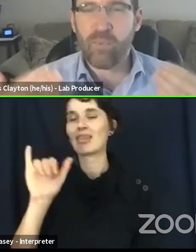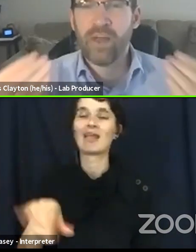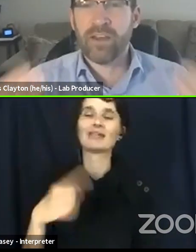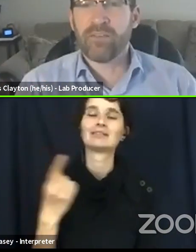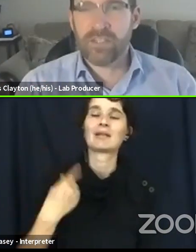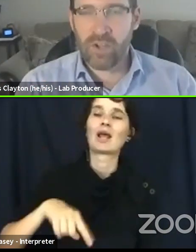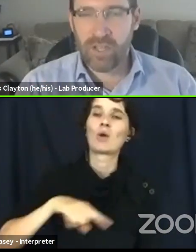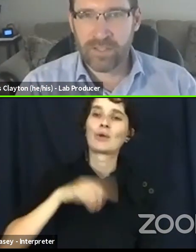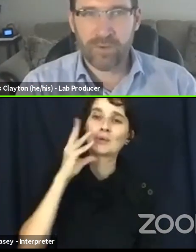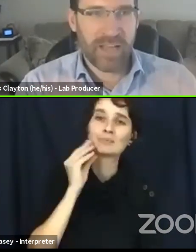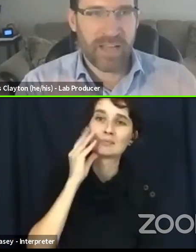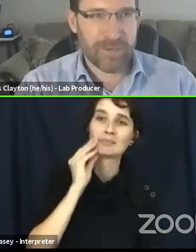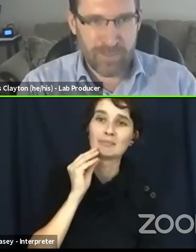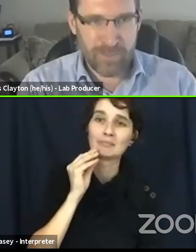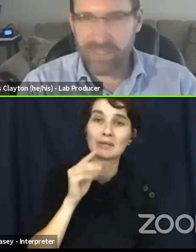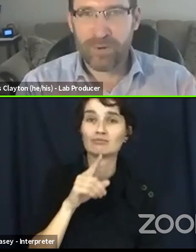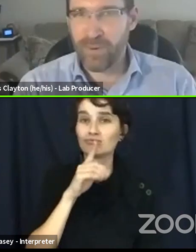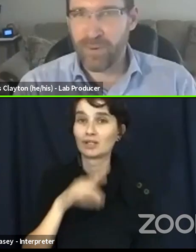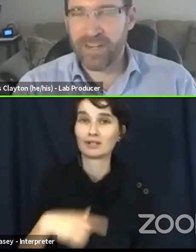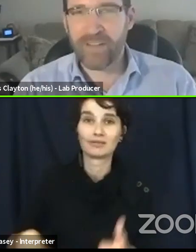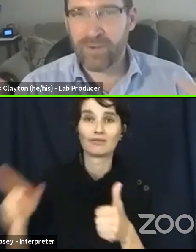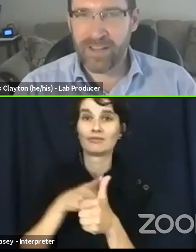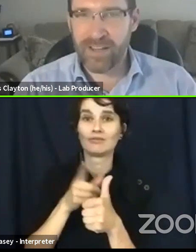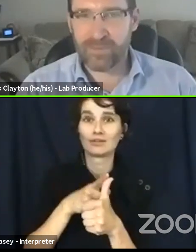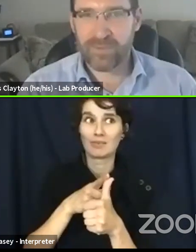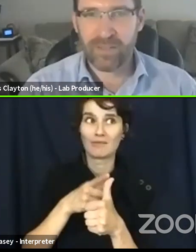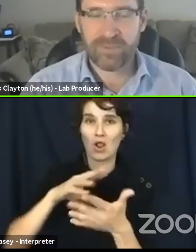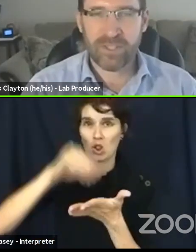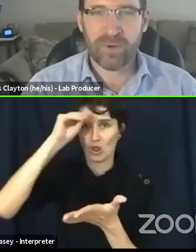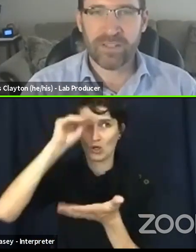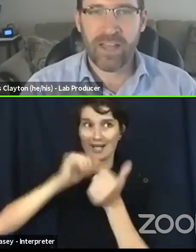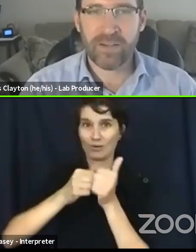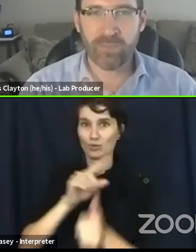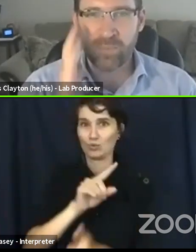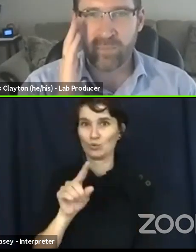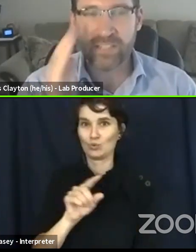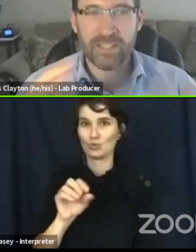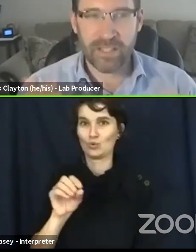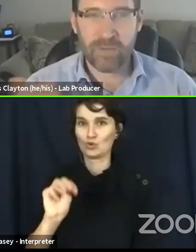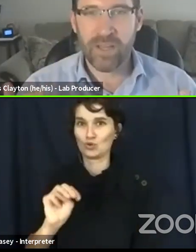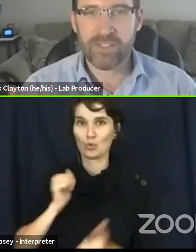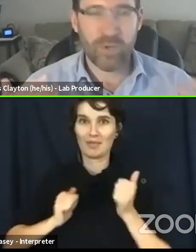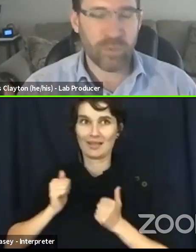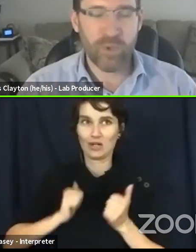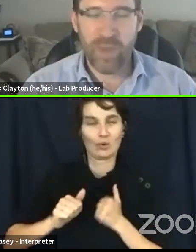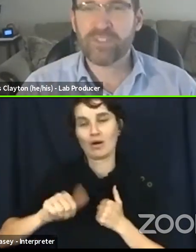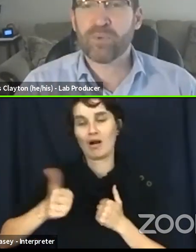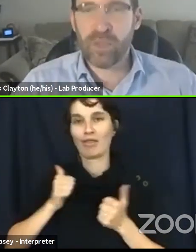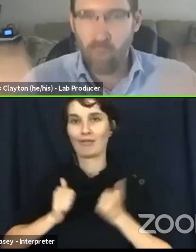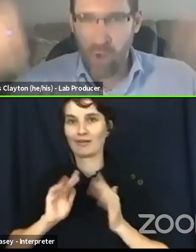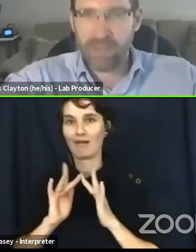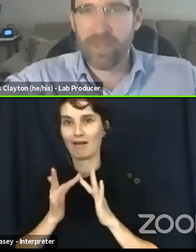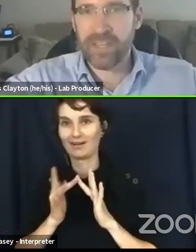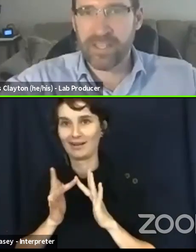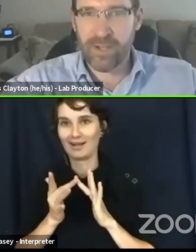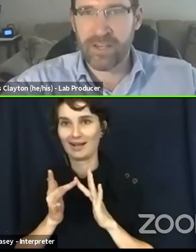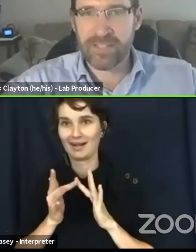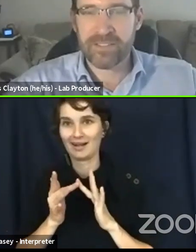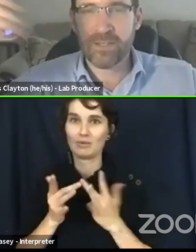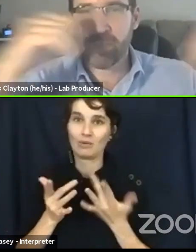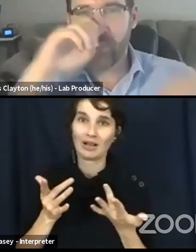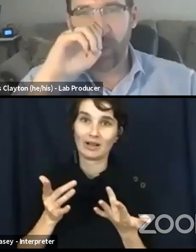step one of us all learning how to do Zoom theater or any other kind of theater online basically was, well, you have to put a big wall up against